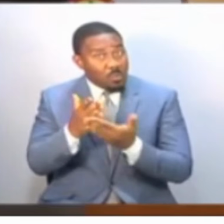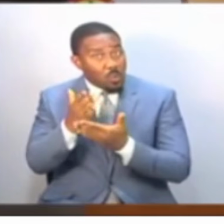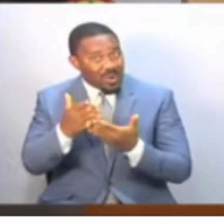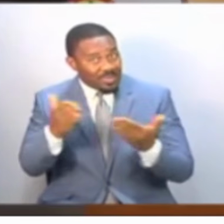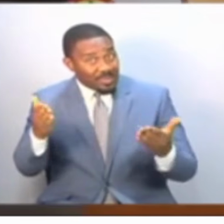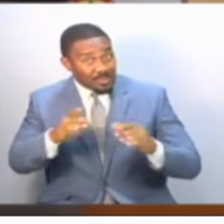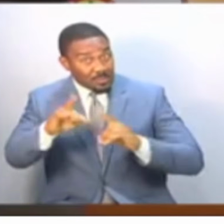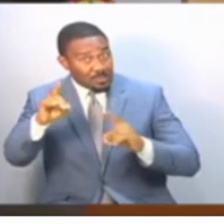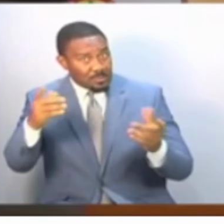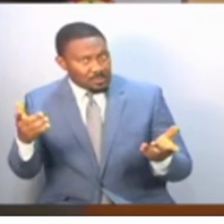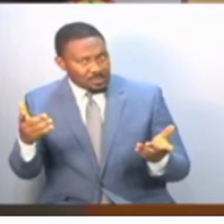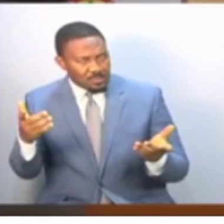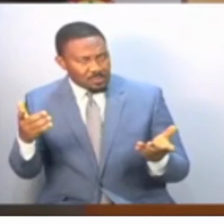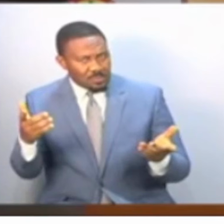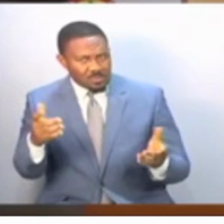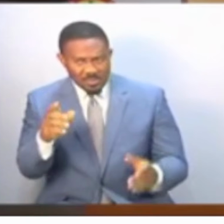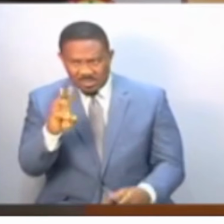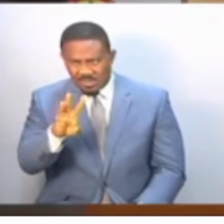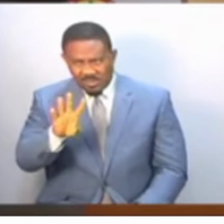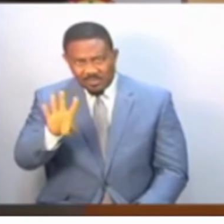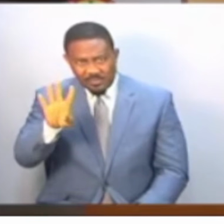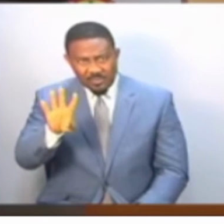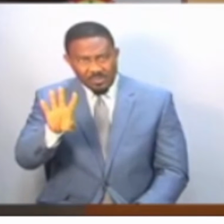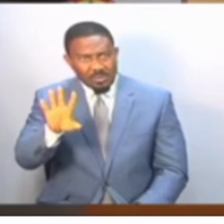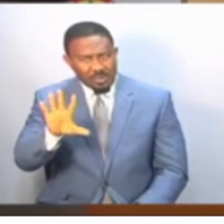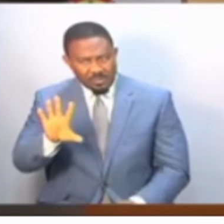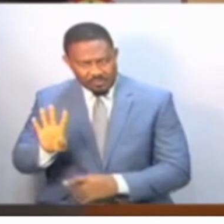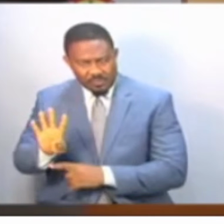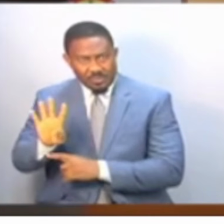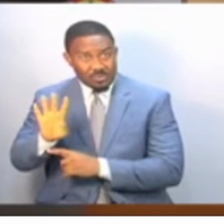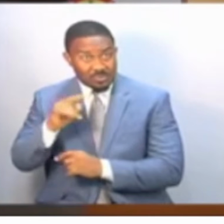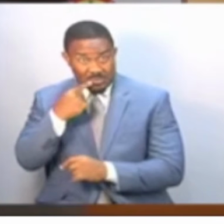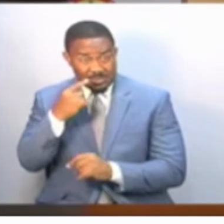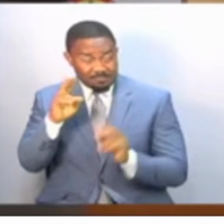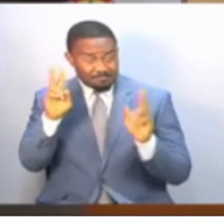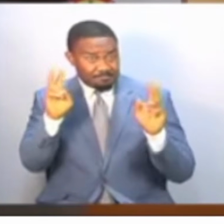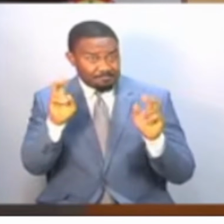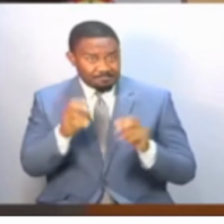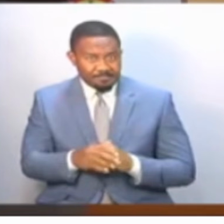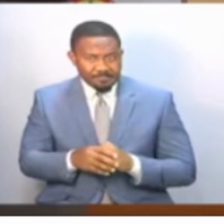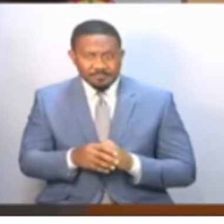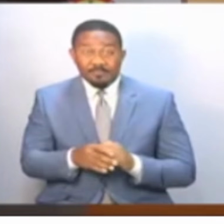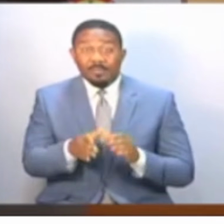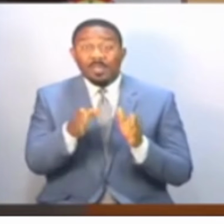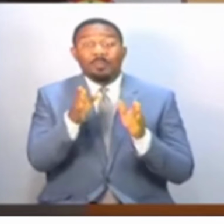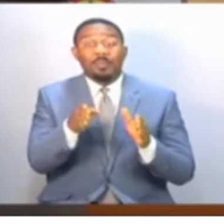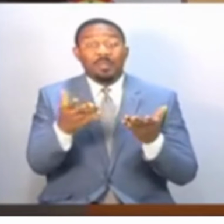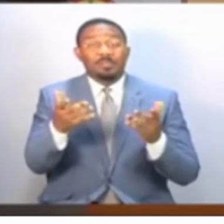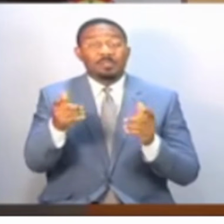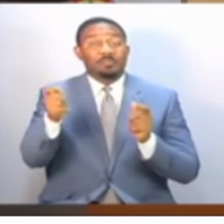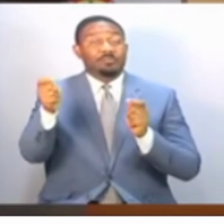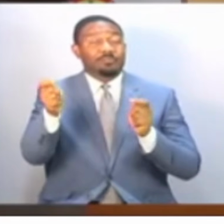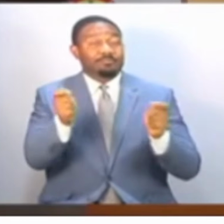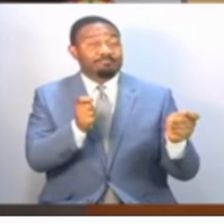Standing Order 64 says that the person presiding shall.